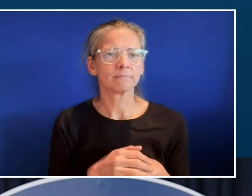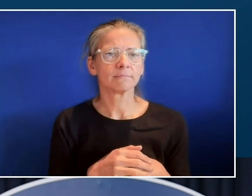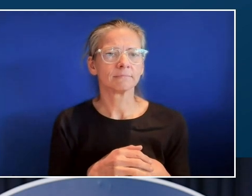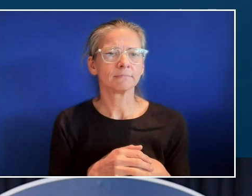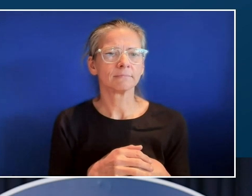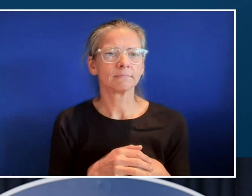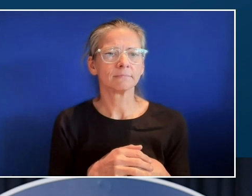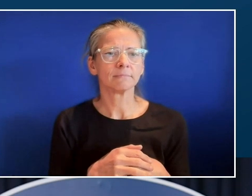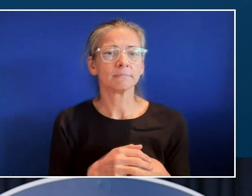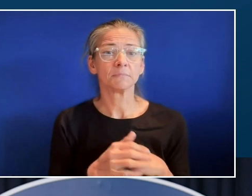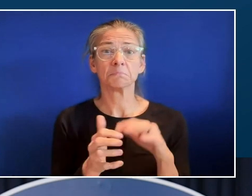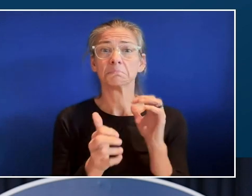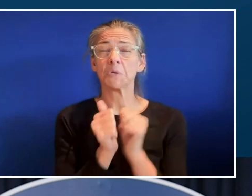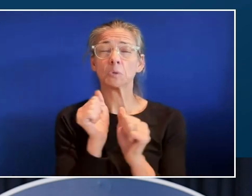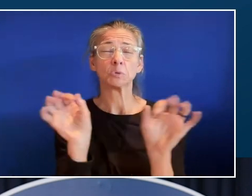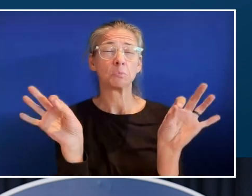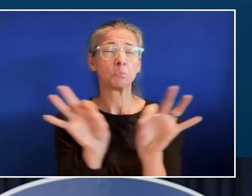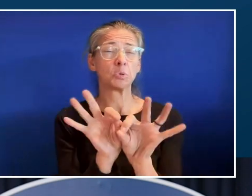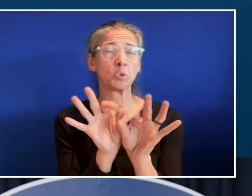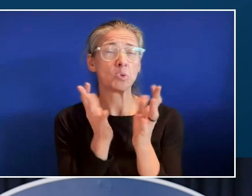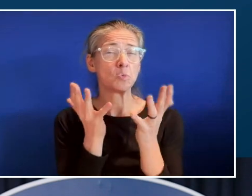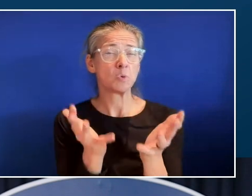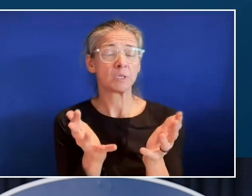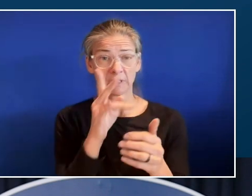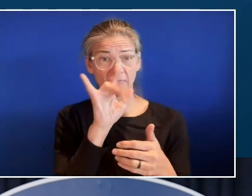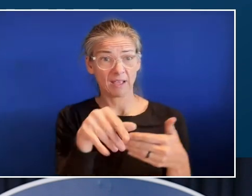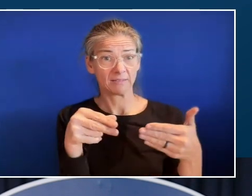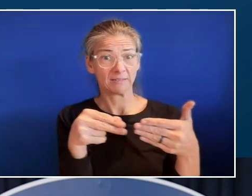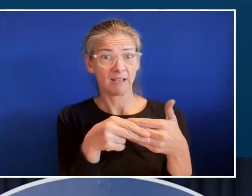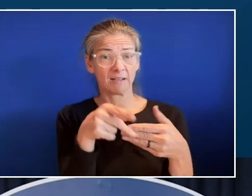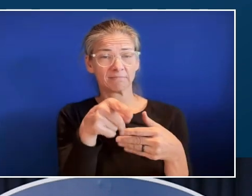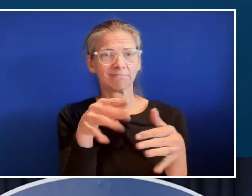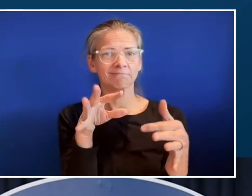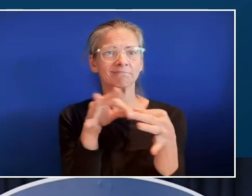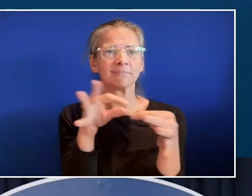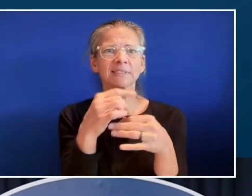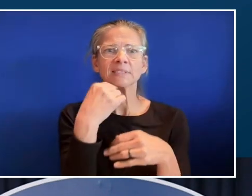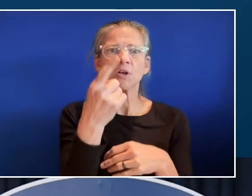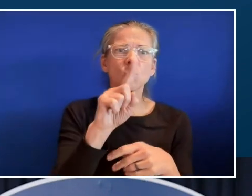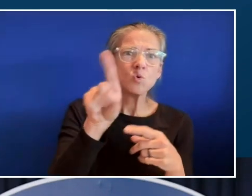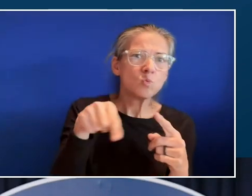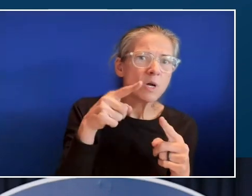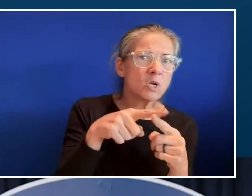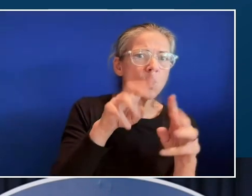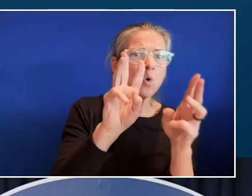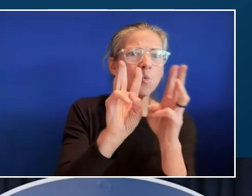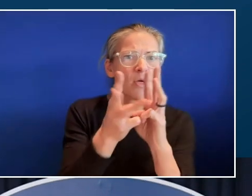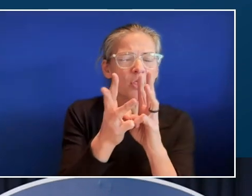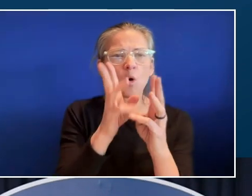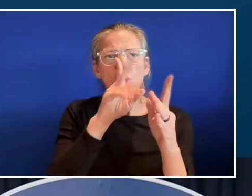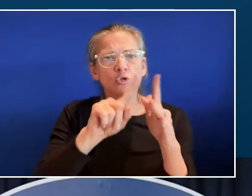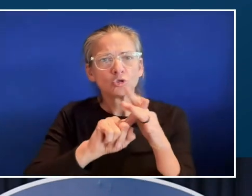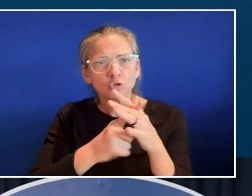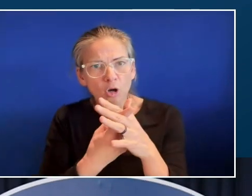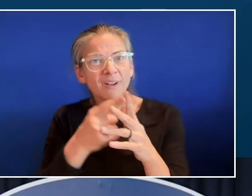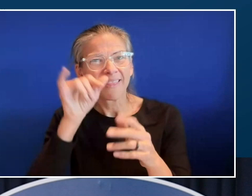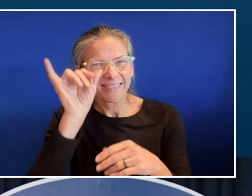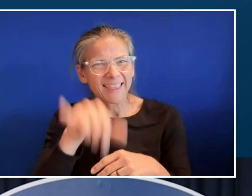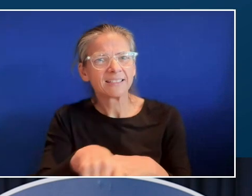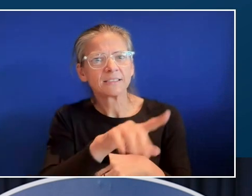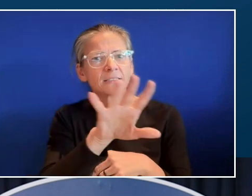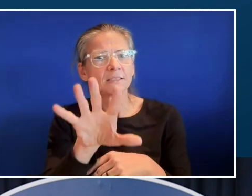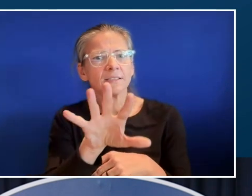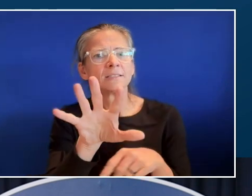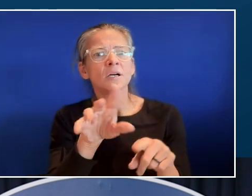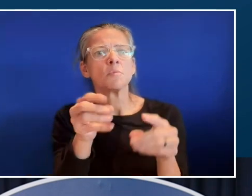slide. The most important thing on this slide, which tells you when you can expect the weather to start, is